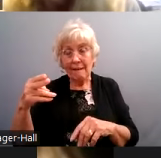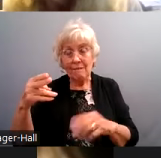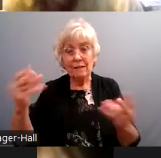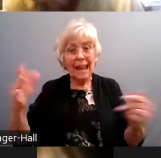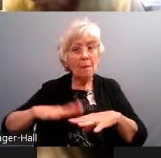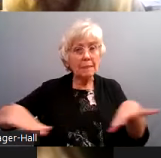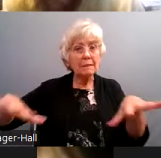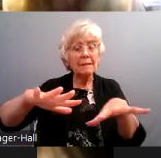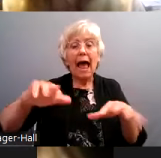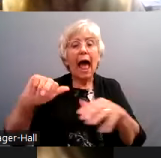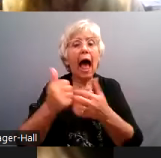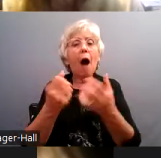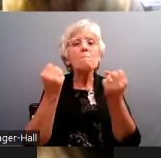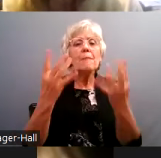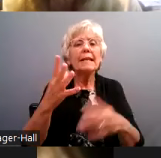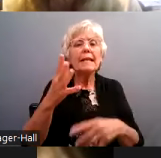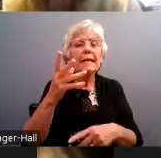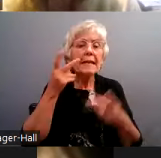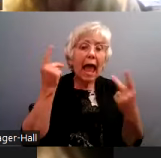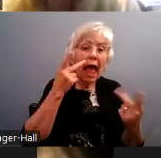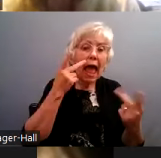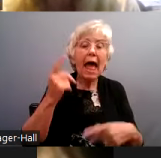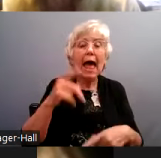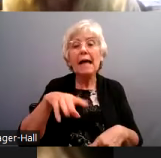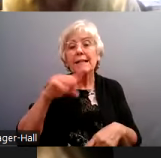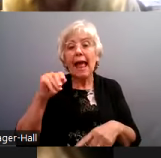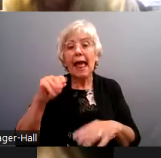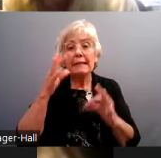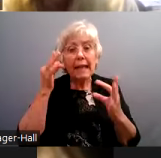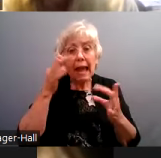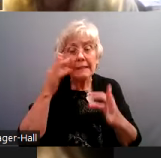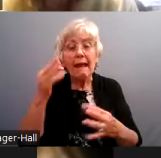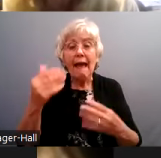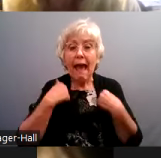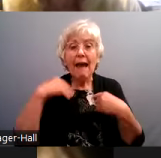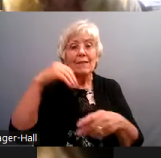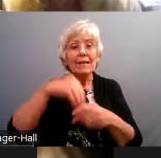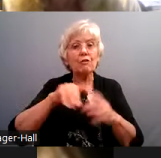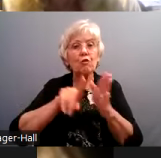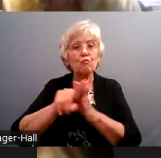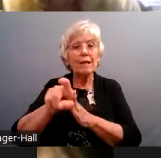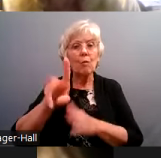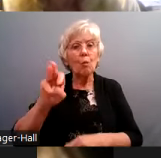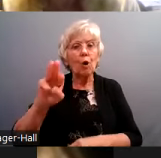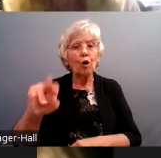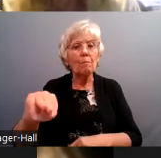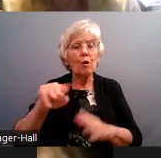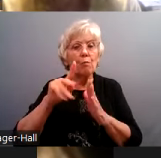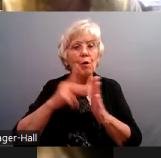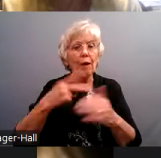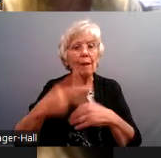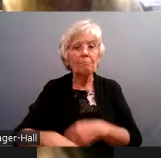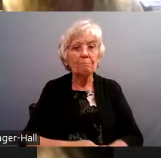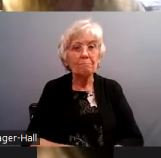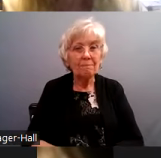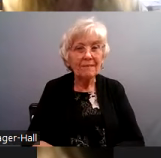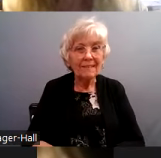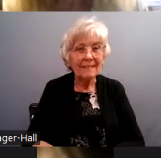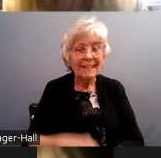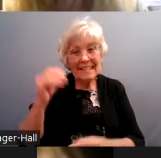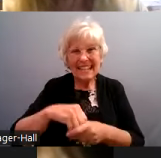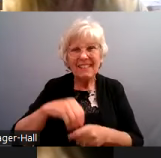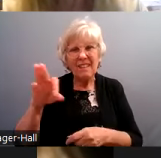many cats and kittens do we currently have in the ringworm program in the Fungal Jungle? This is sort of a random